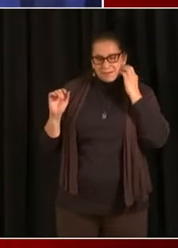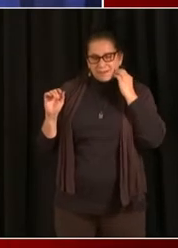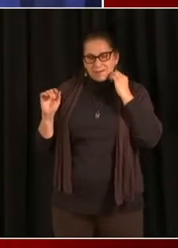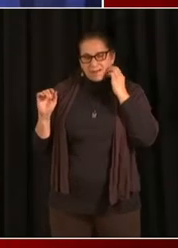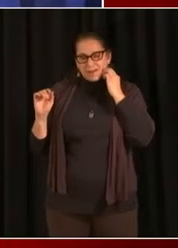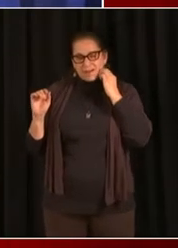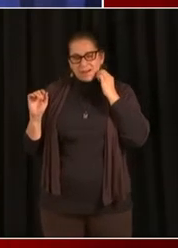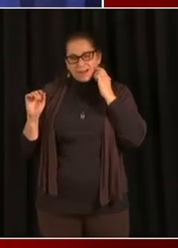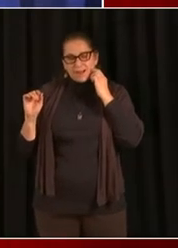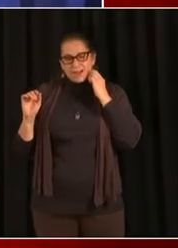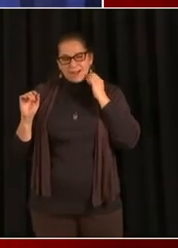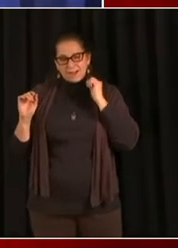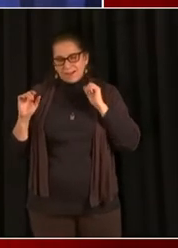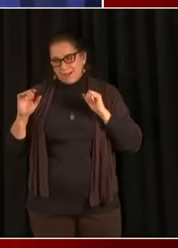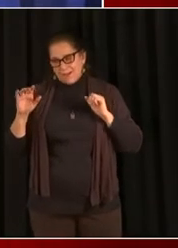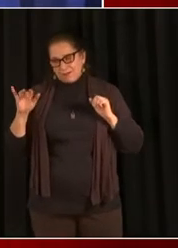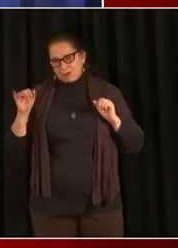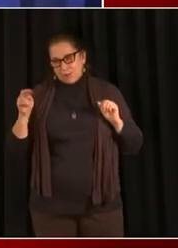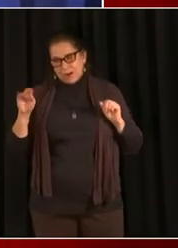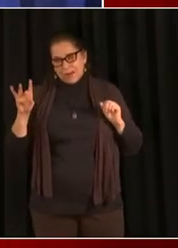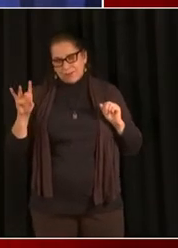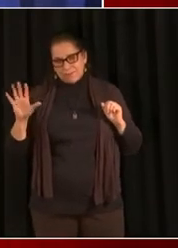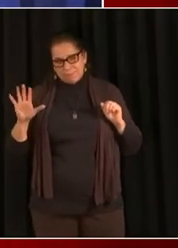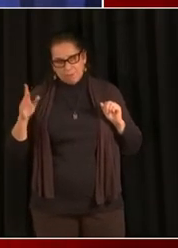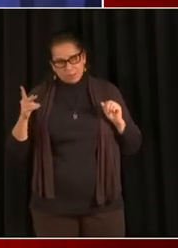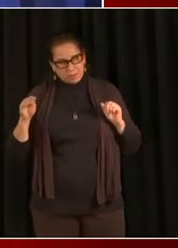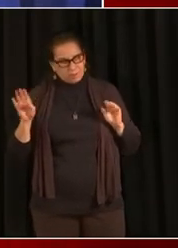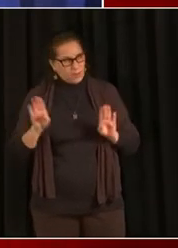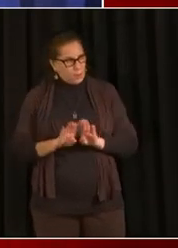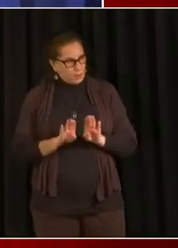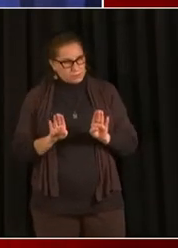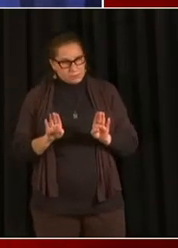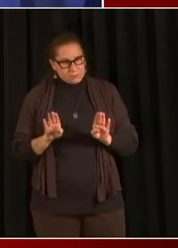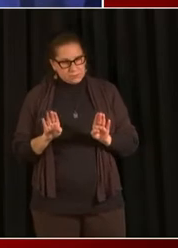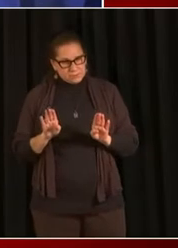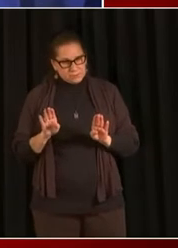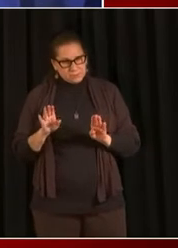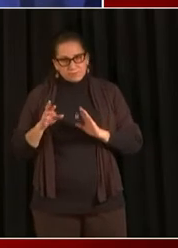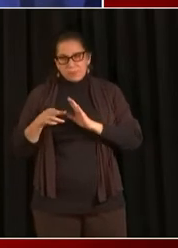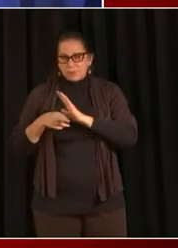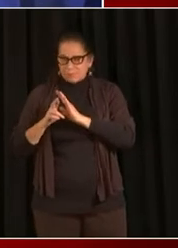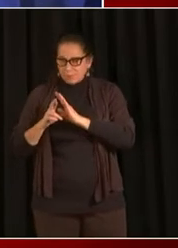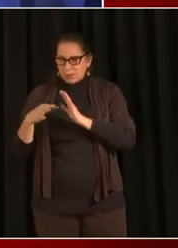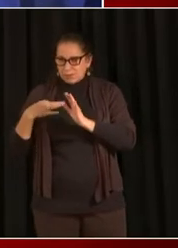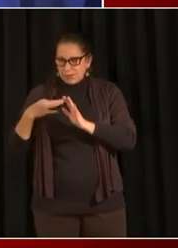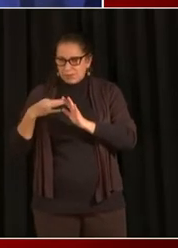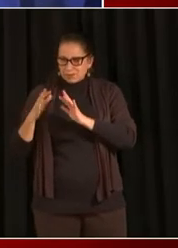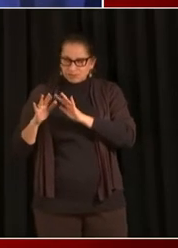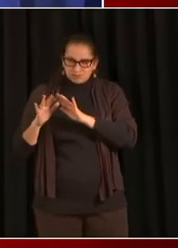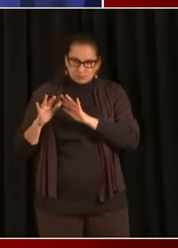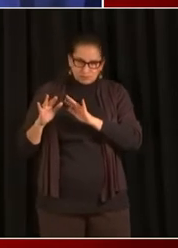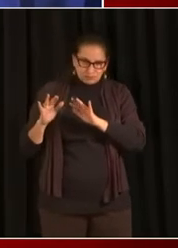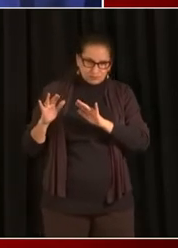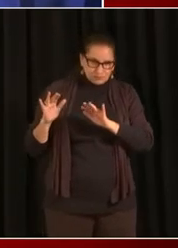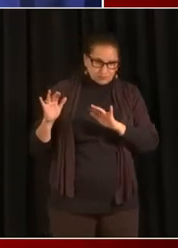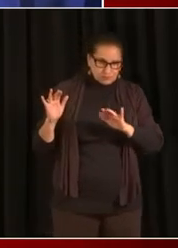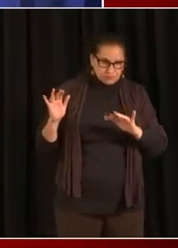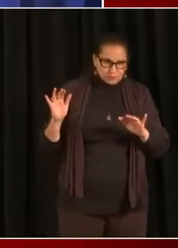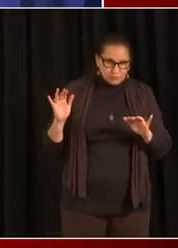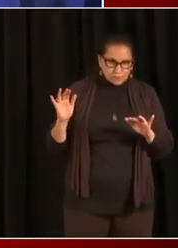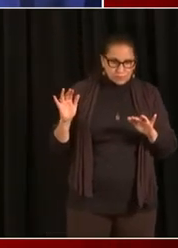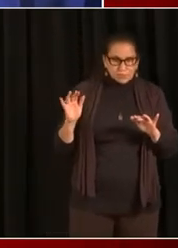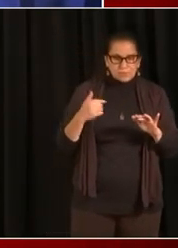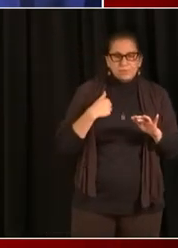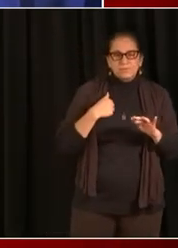8th at 5 p.m. And so once that's done, we review. We then begin our initial